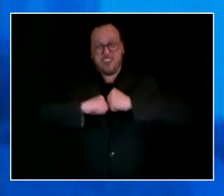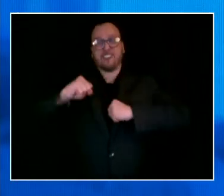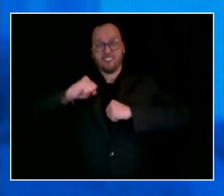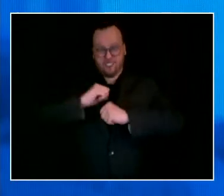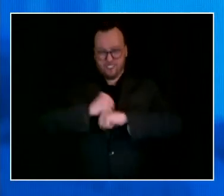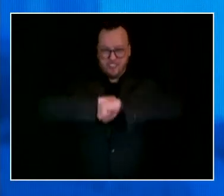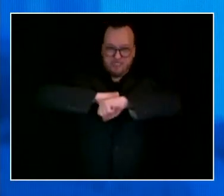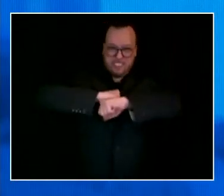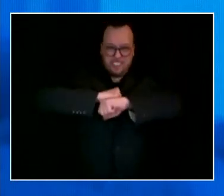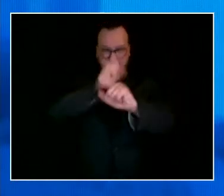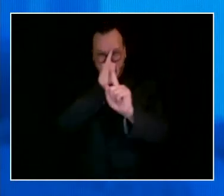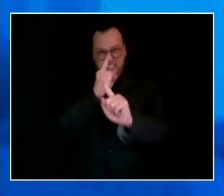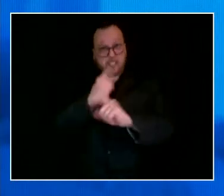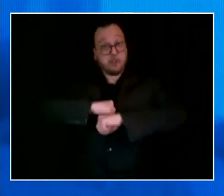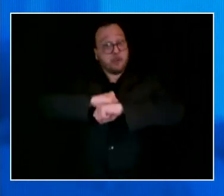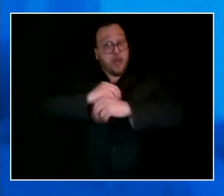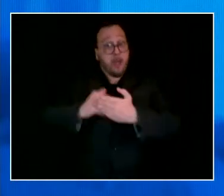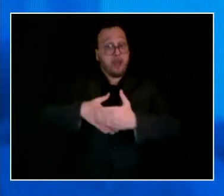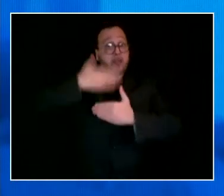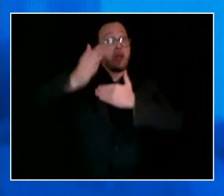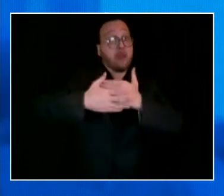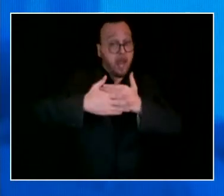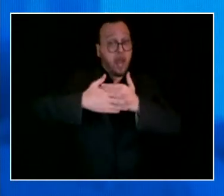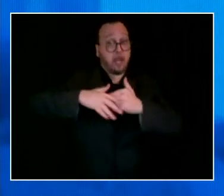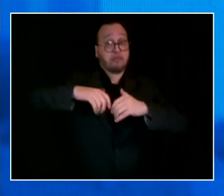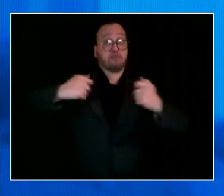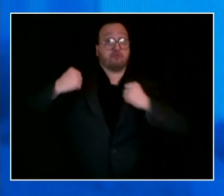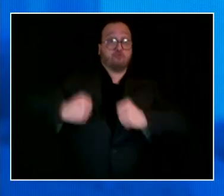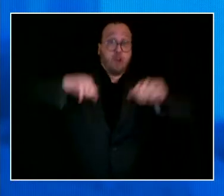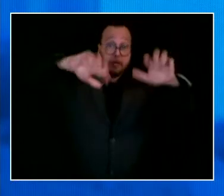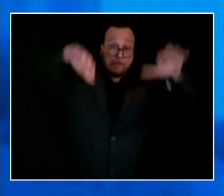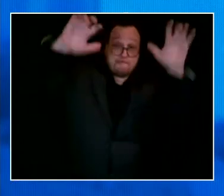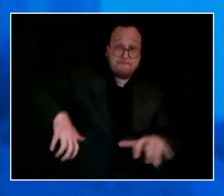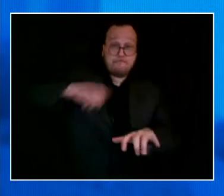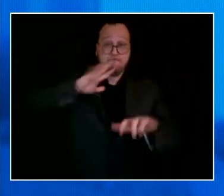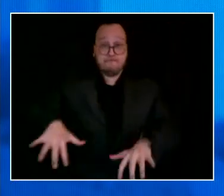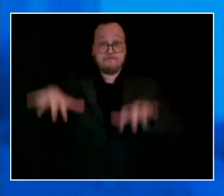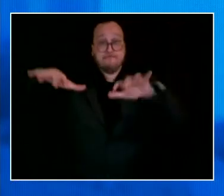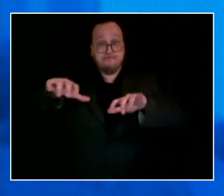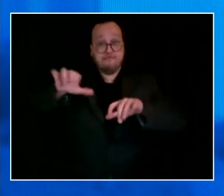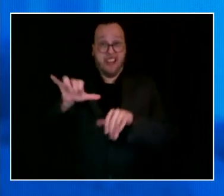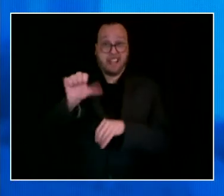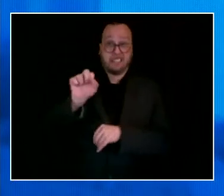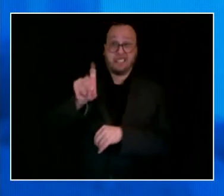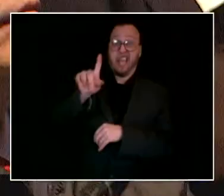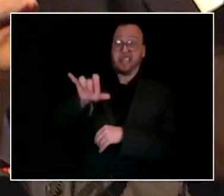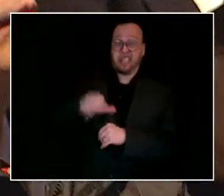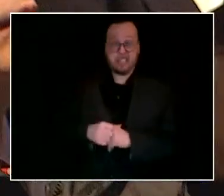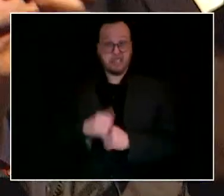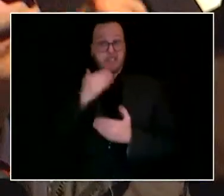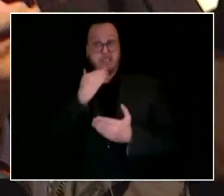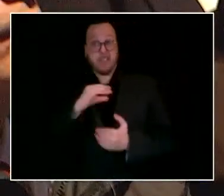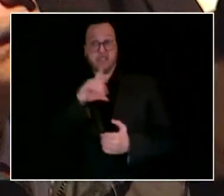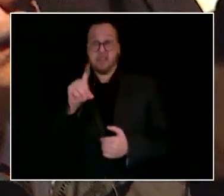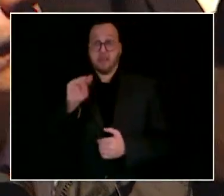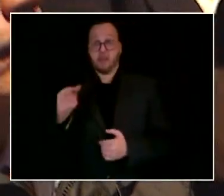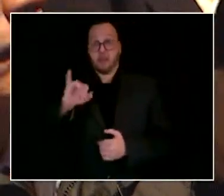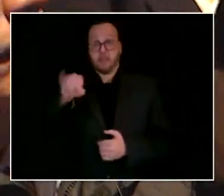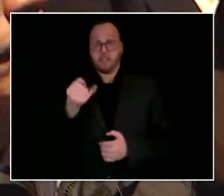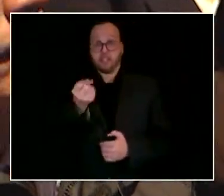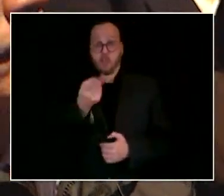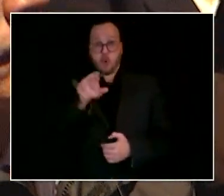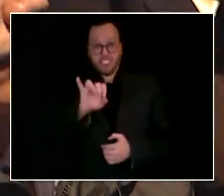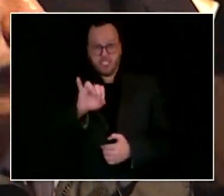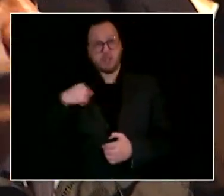protect against the next superstorm, Sandy. Thanks to the vision of Deputy Mayor Mir Joshi, we are creating a